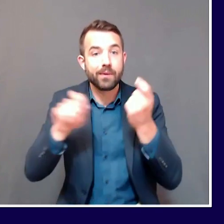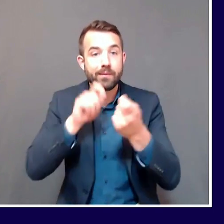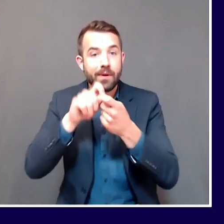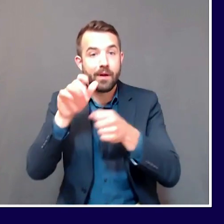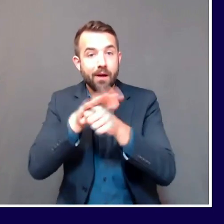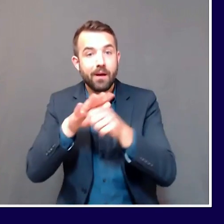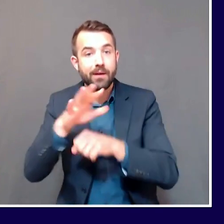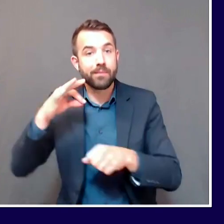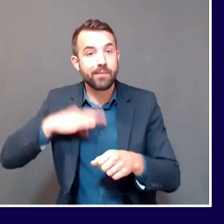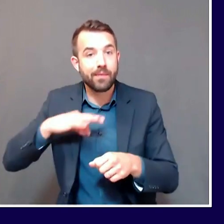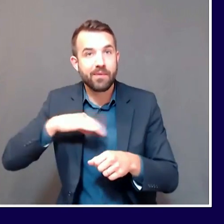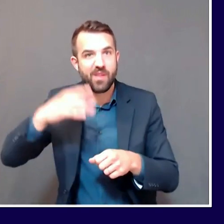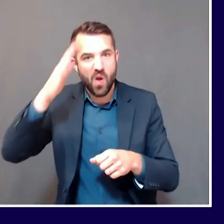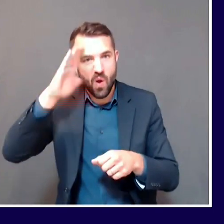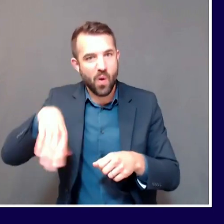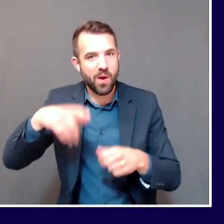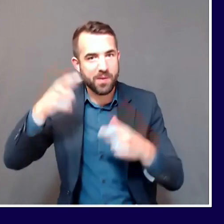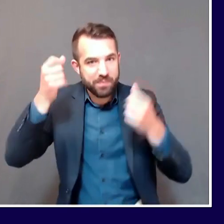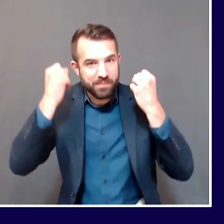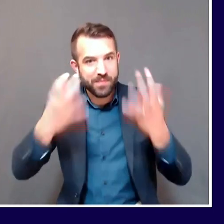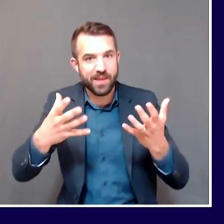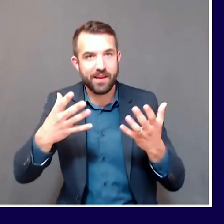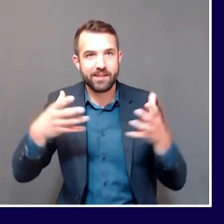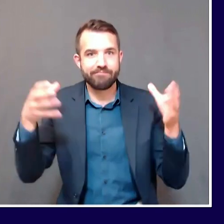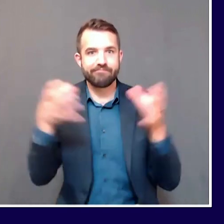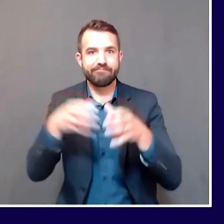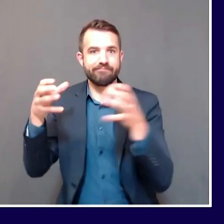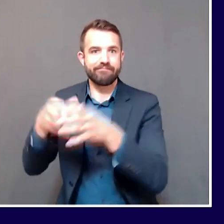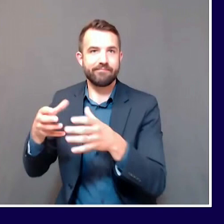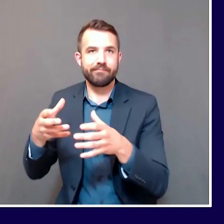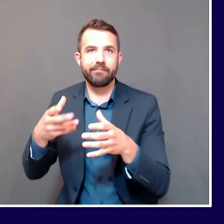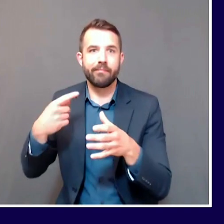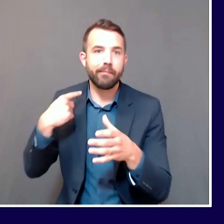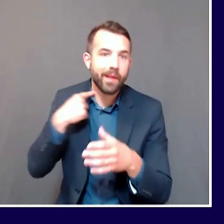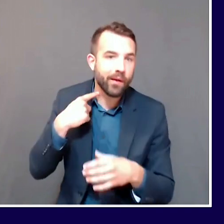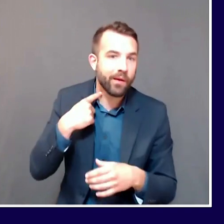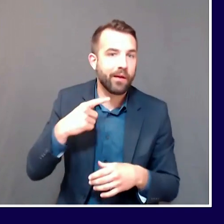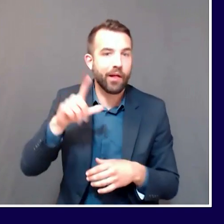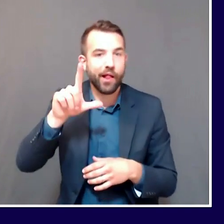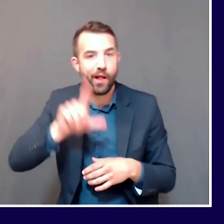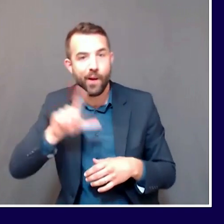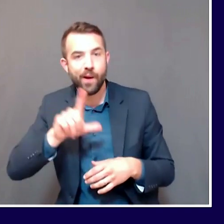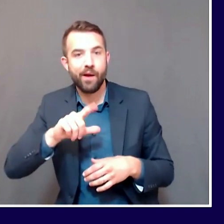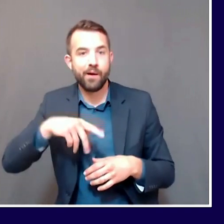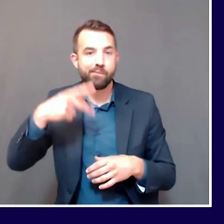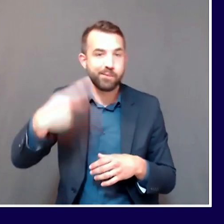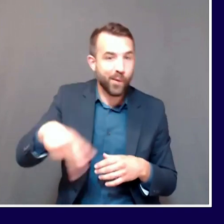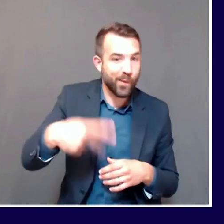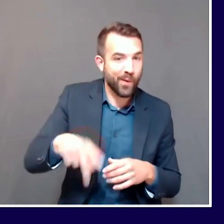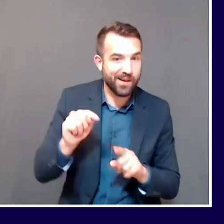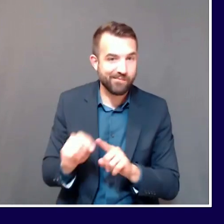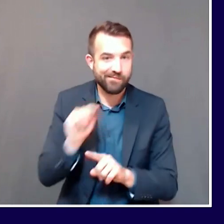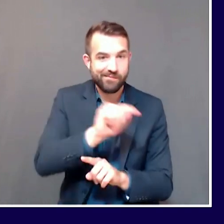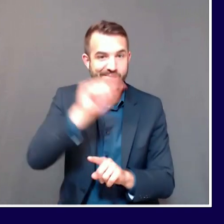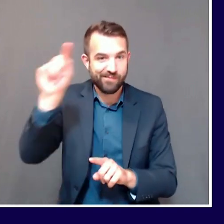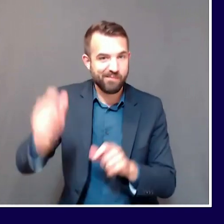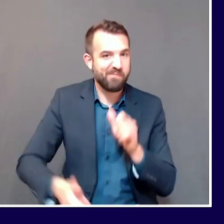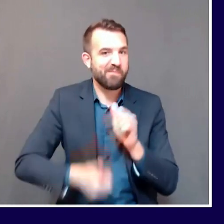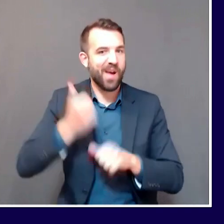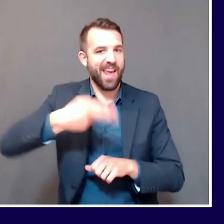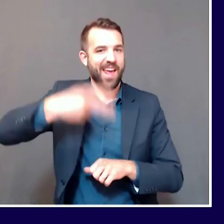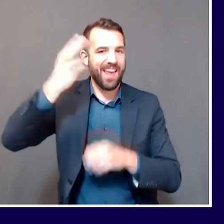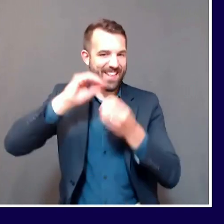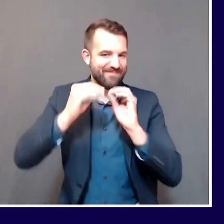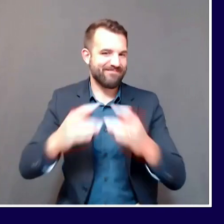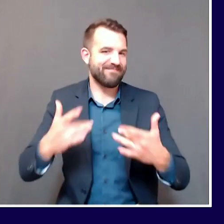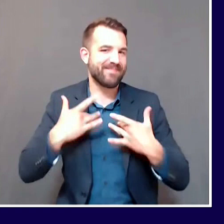congregate settings, the Bangor area, the Portland area, the Lewiston area, that is where we tend to see the highest concentration of cases, the